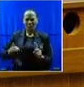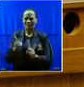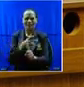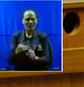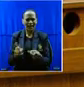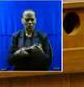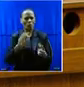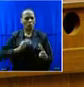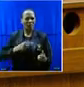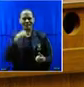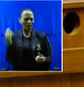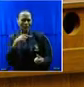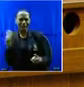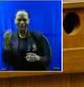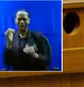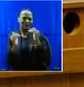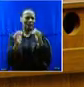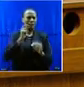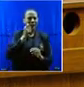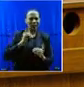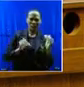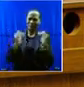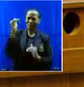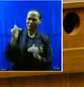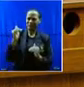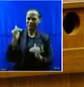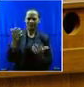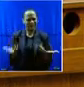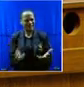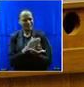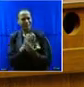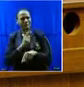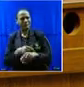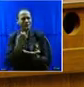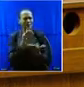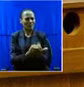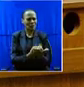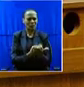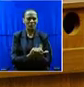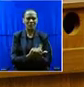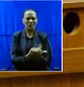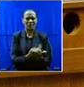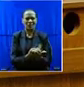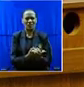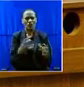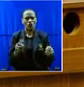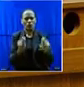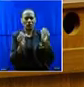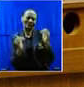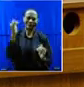by gender inequality, particularly economic disparities between men and women, and